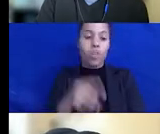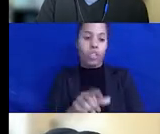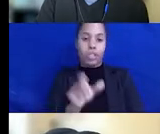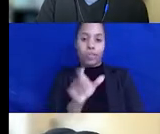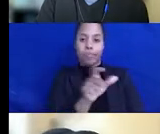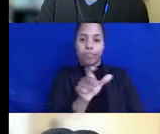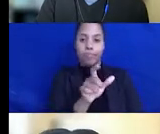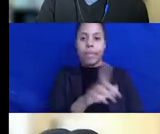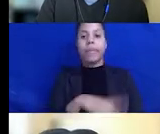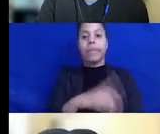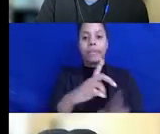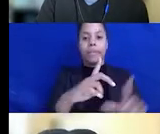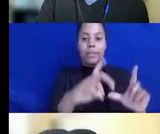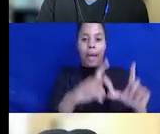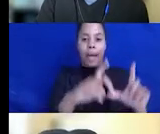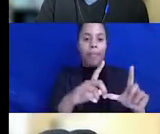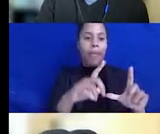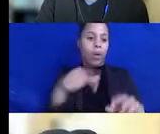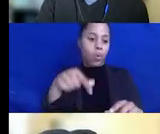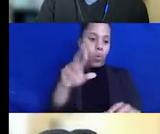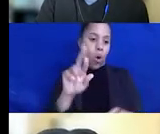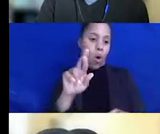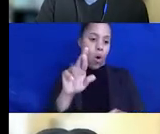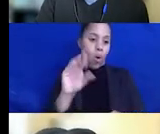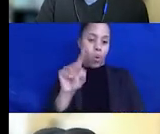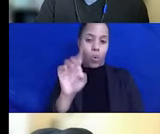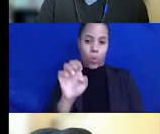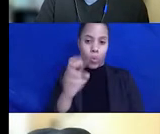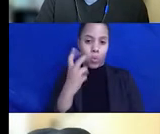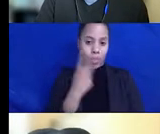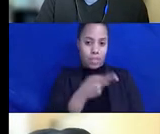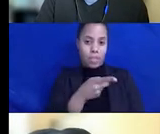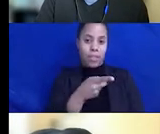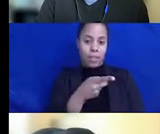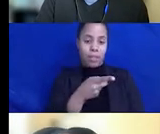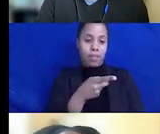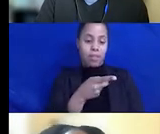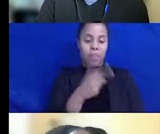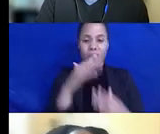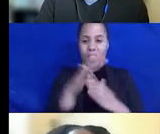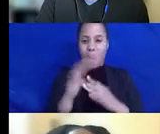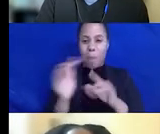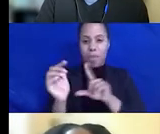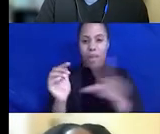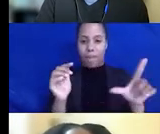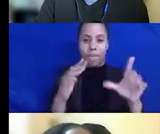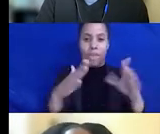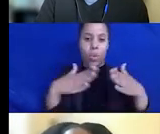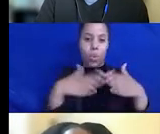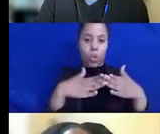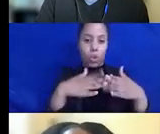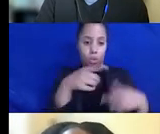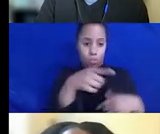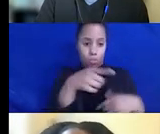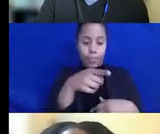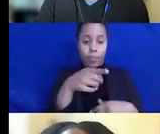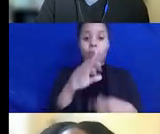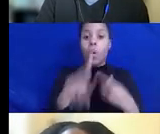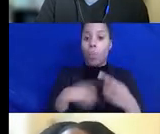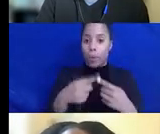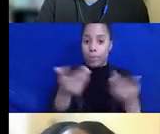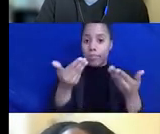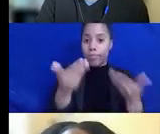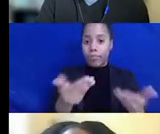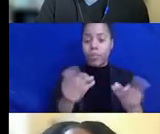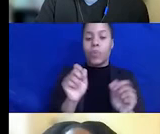is in the top left corner. And when you do that, you'll be able to participate in our icebreaker